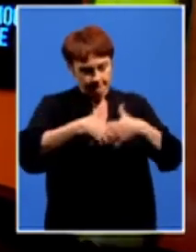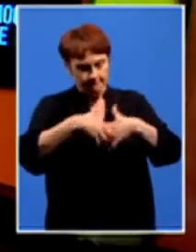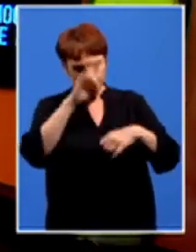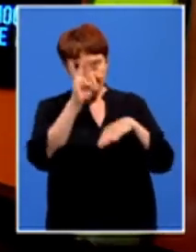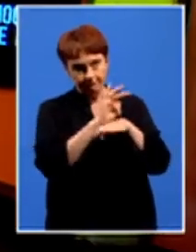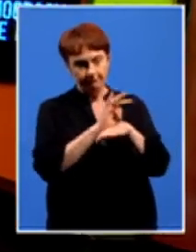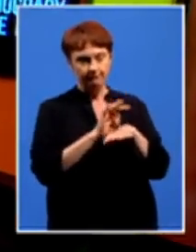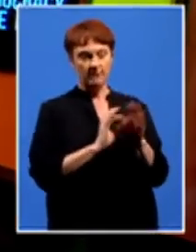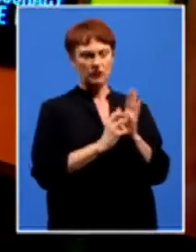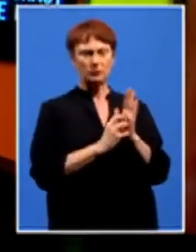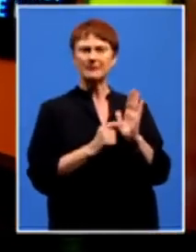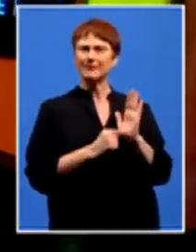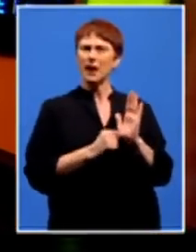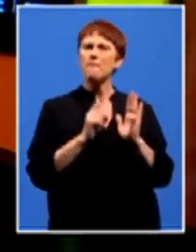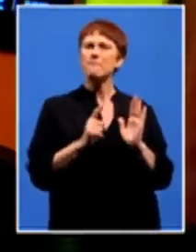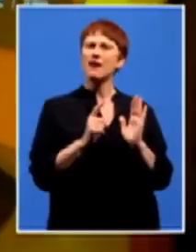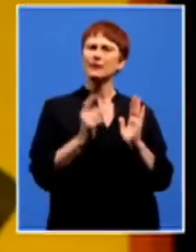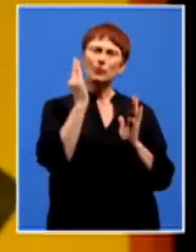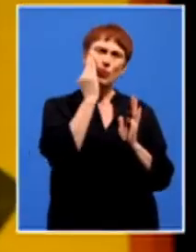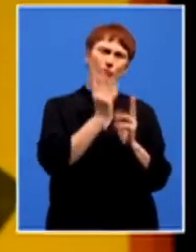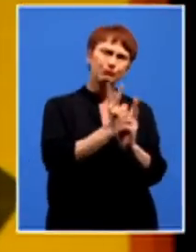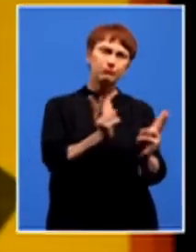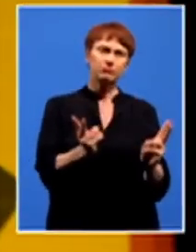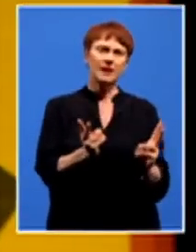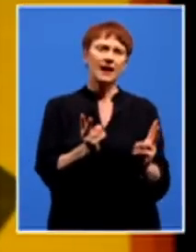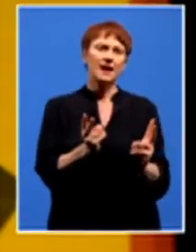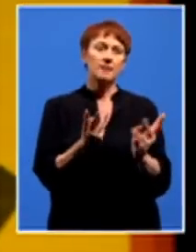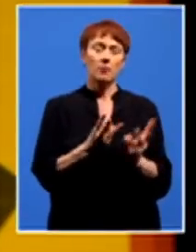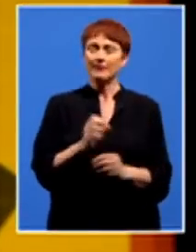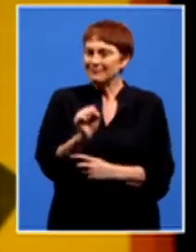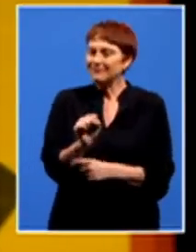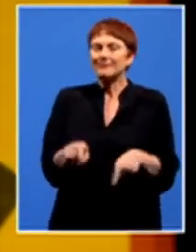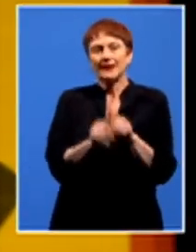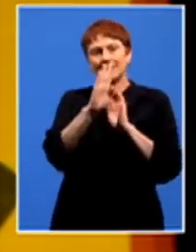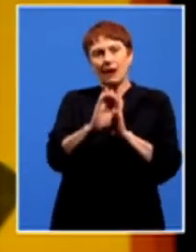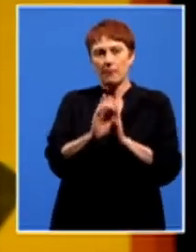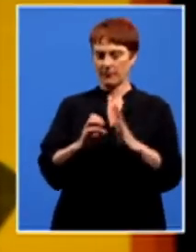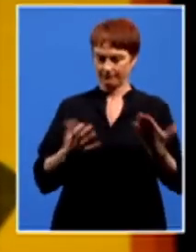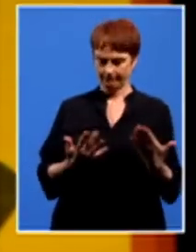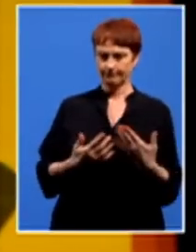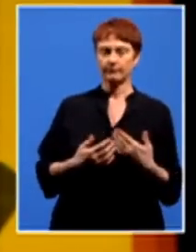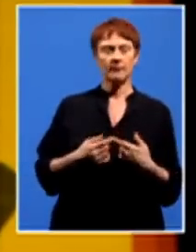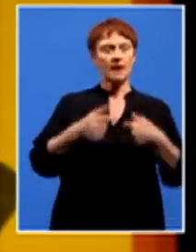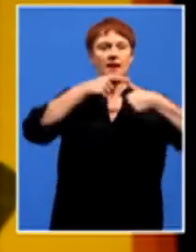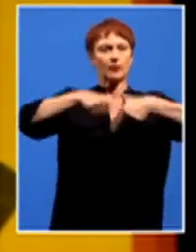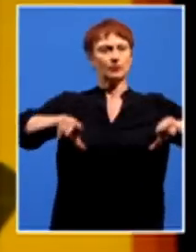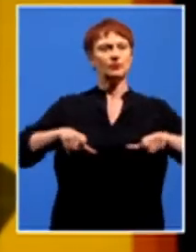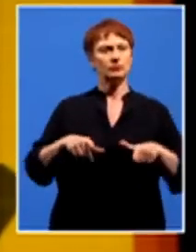as simple as language in this country still divides us. So we're not making enough work in the black